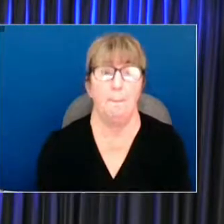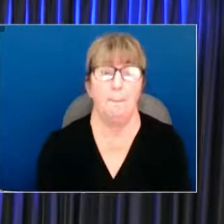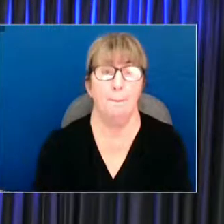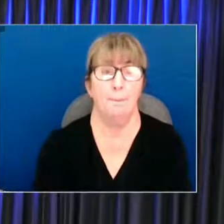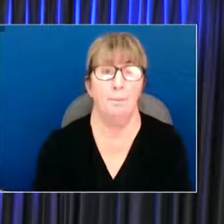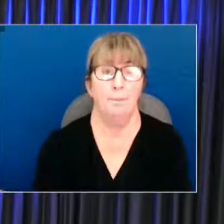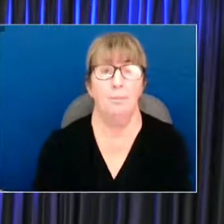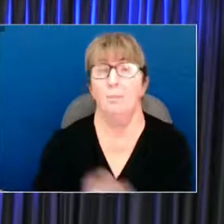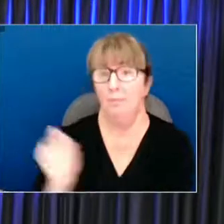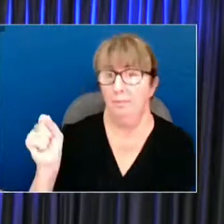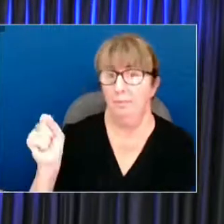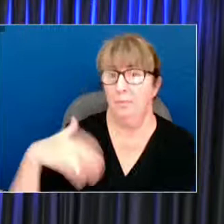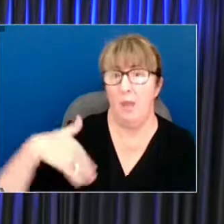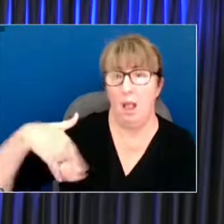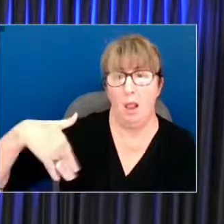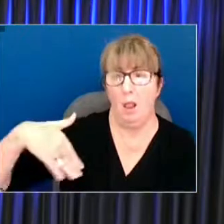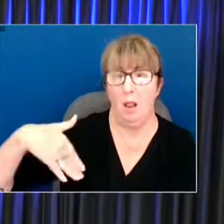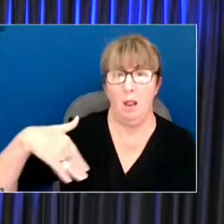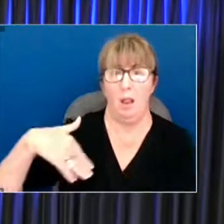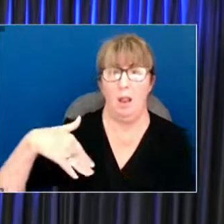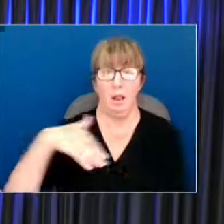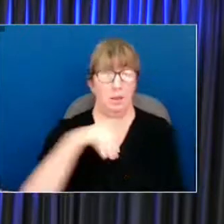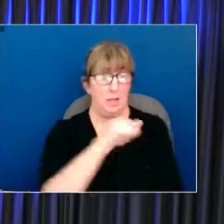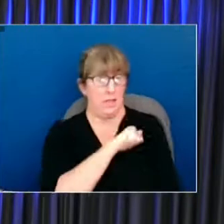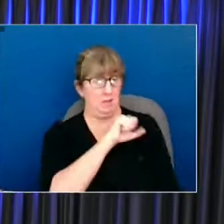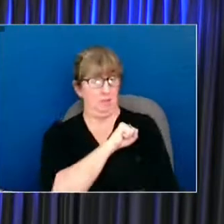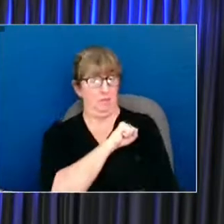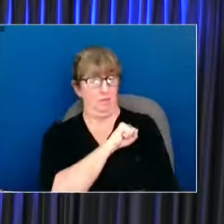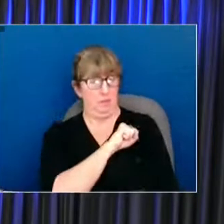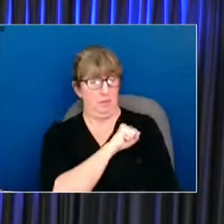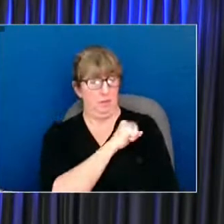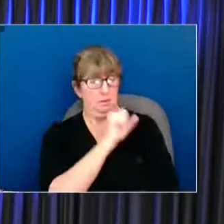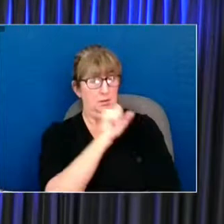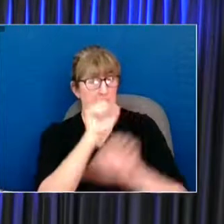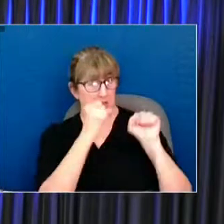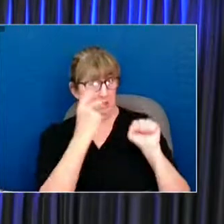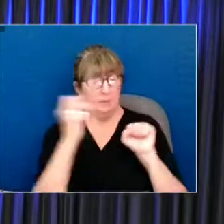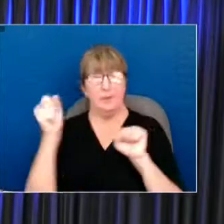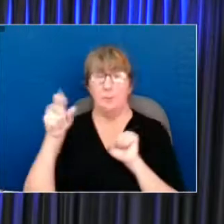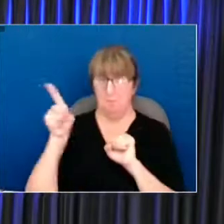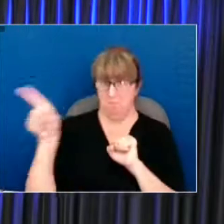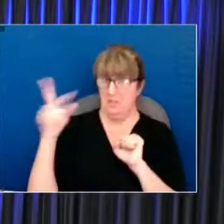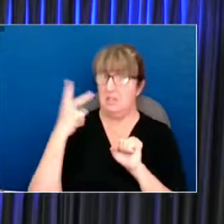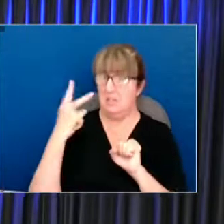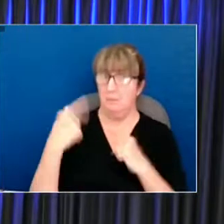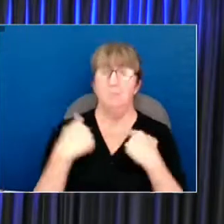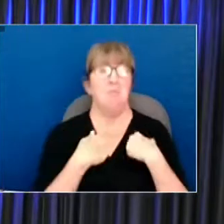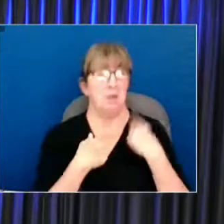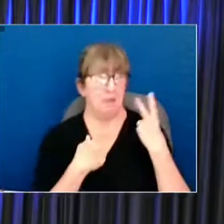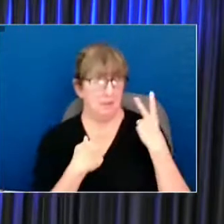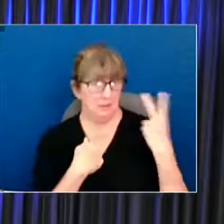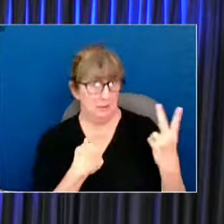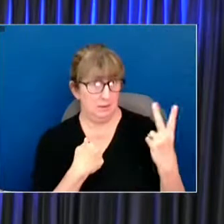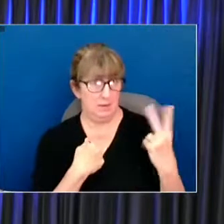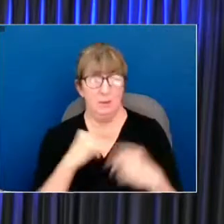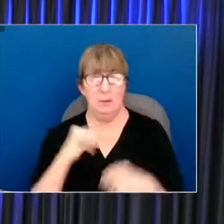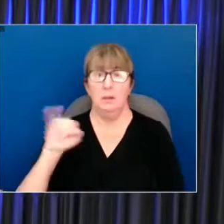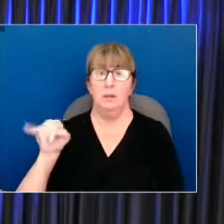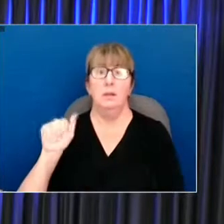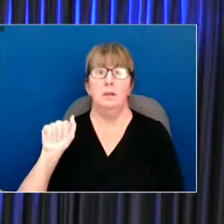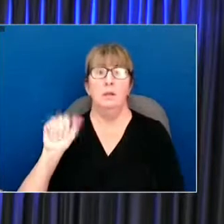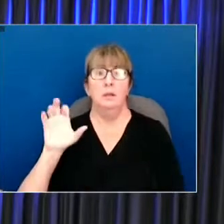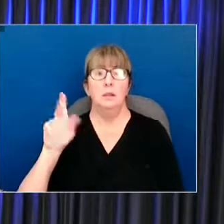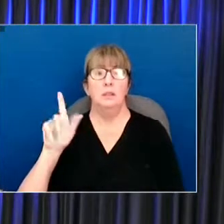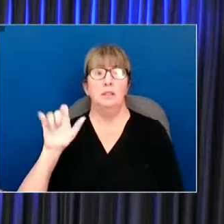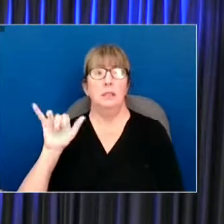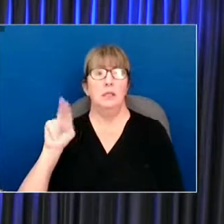Not yet. Did Ana Sofia confirm she was seeing it? Yes, she's seeing it and I'm seeing it. Jacqueline, there was a document that I sent you